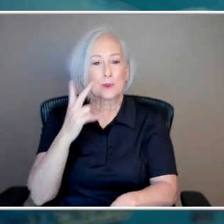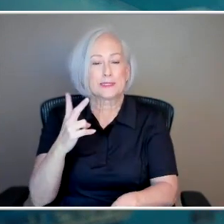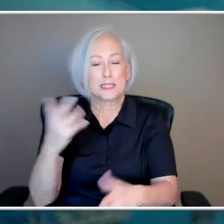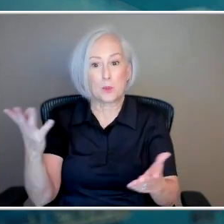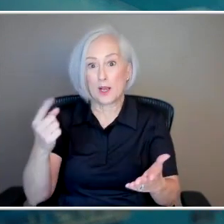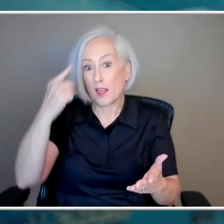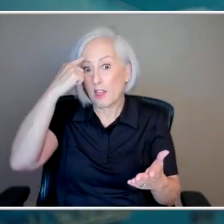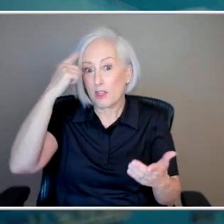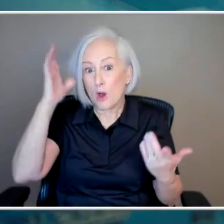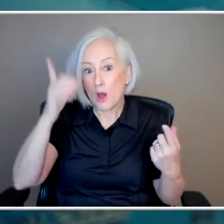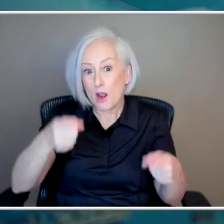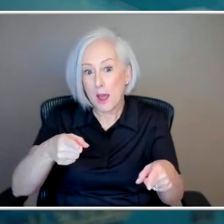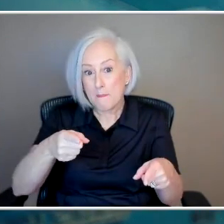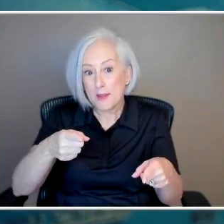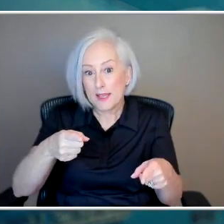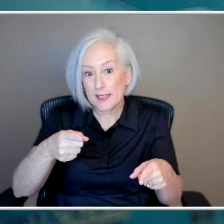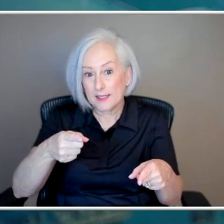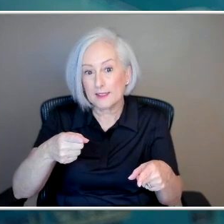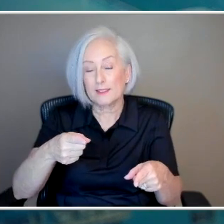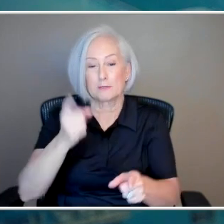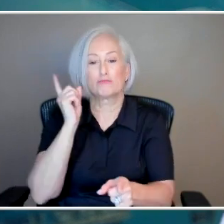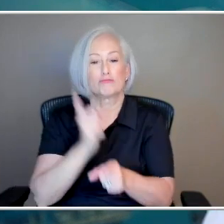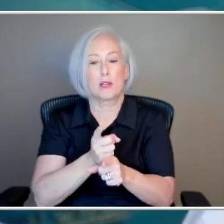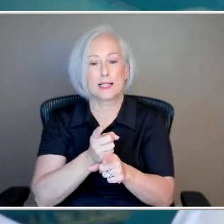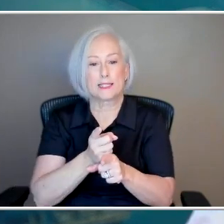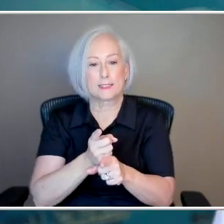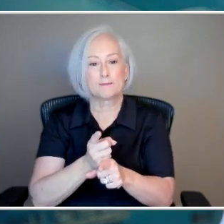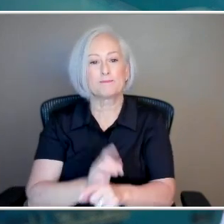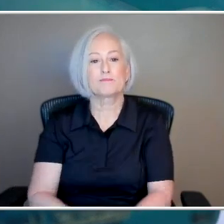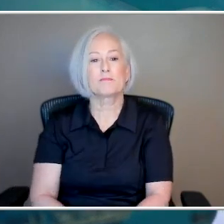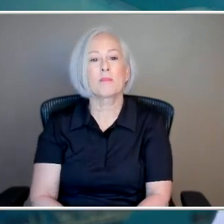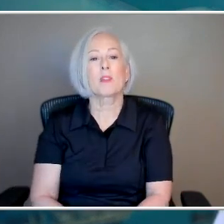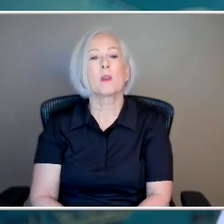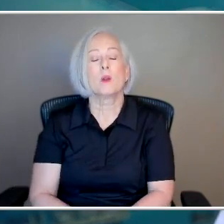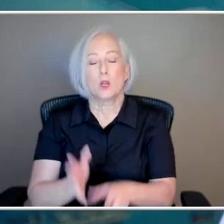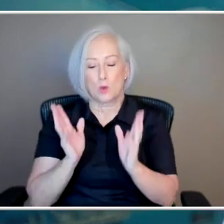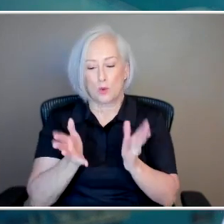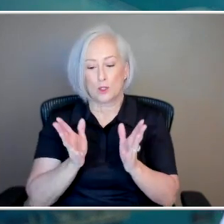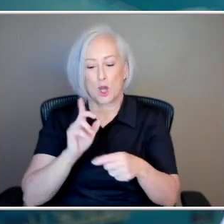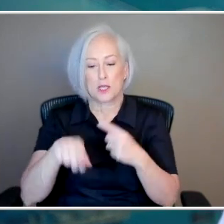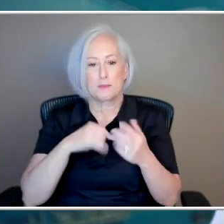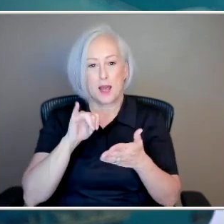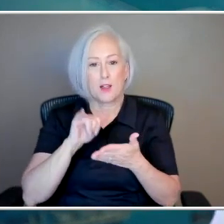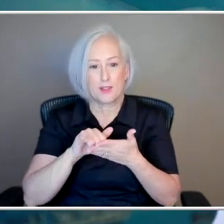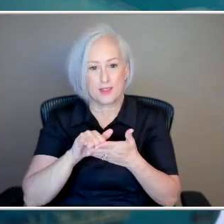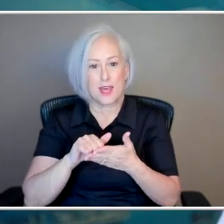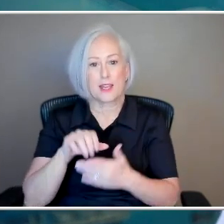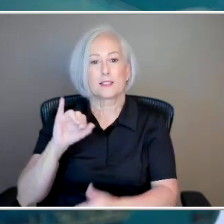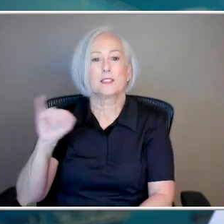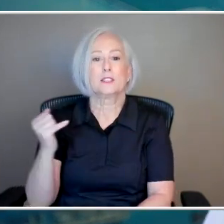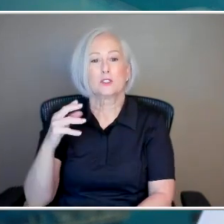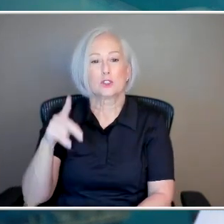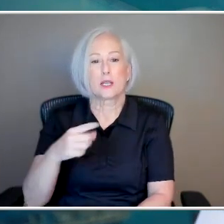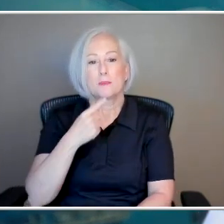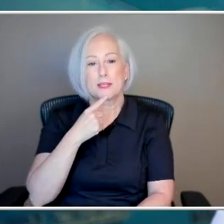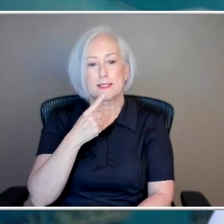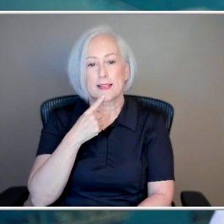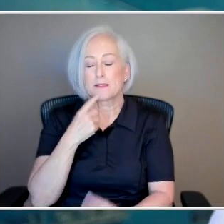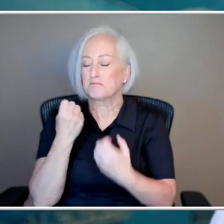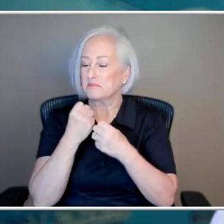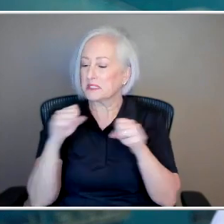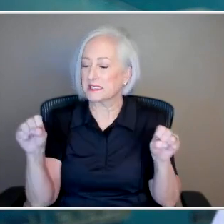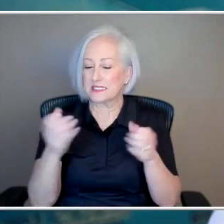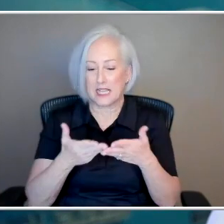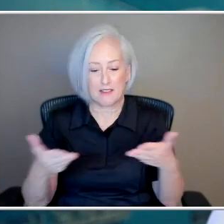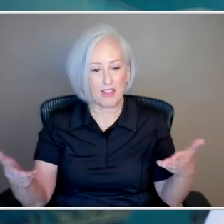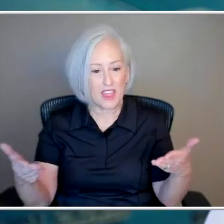was the case. And we talked about just what JP mentioned. We talked about this is a safe thing to play with. These are the